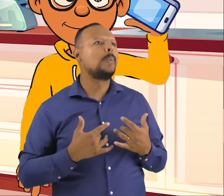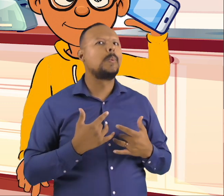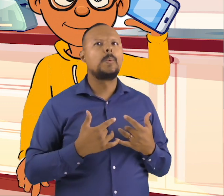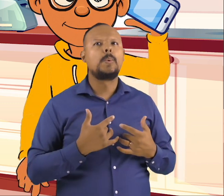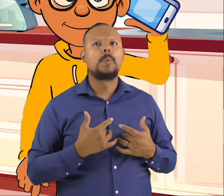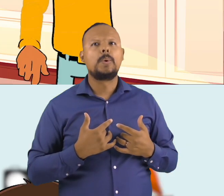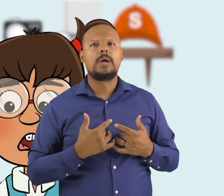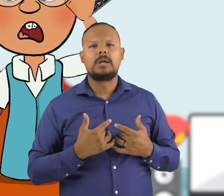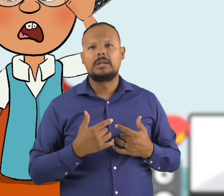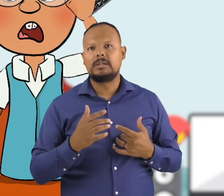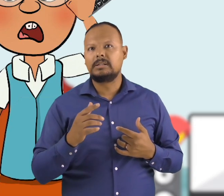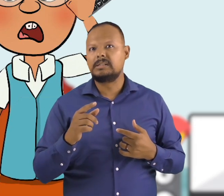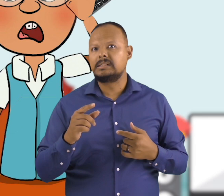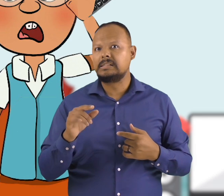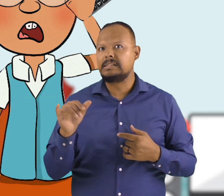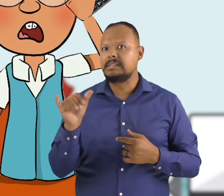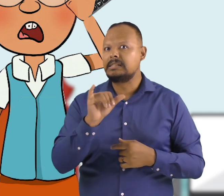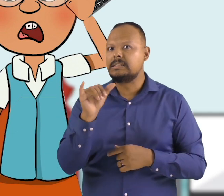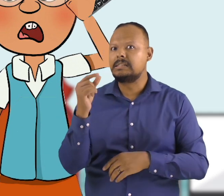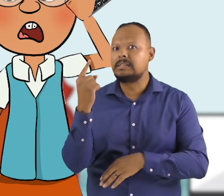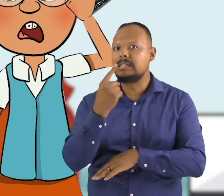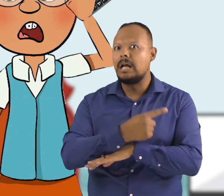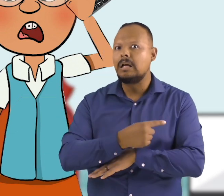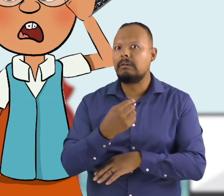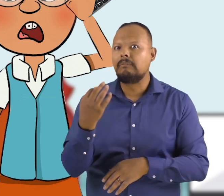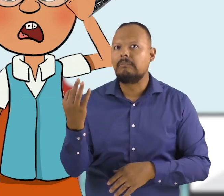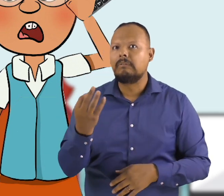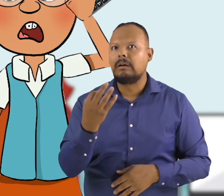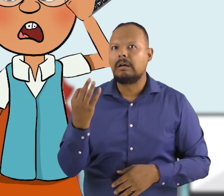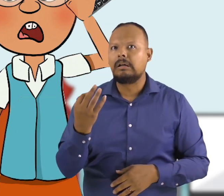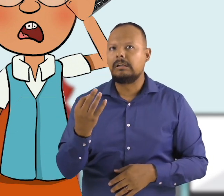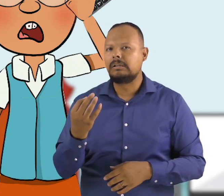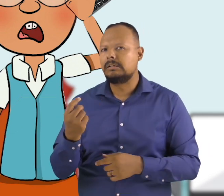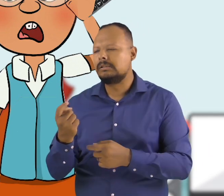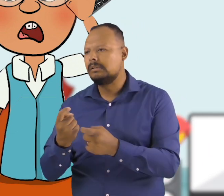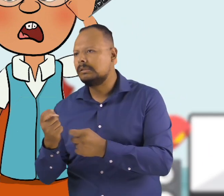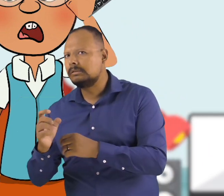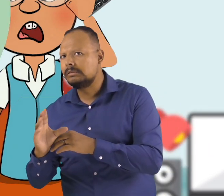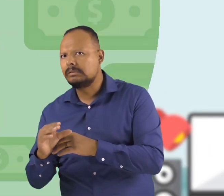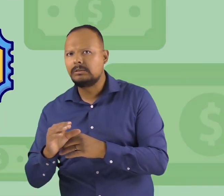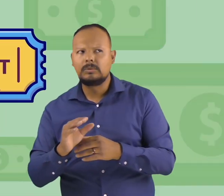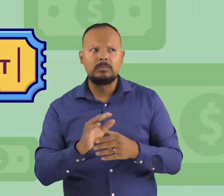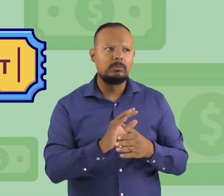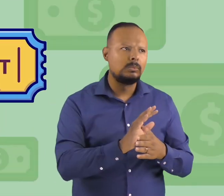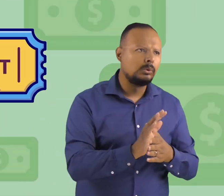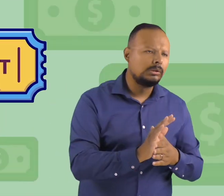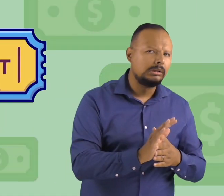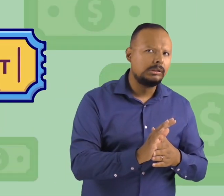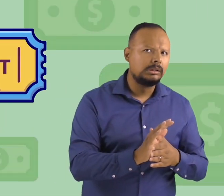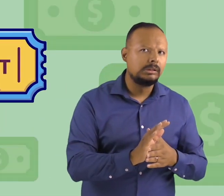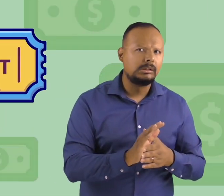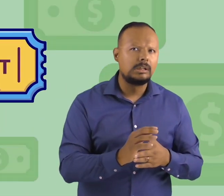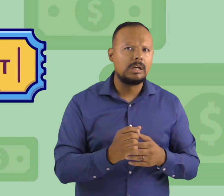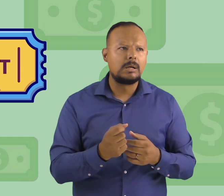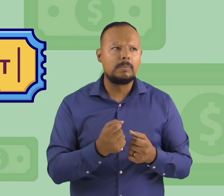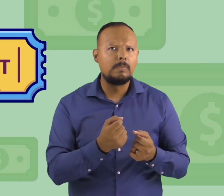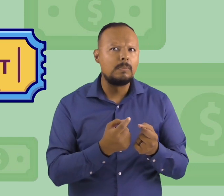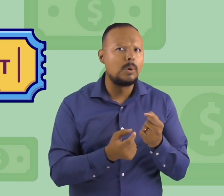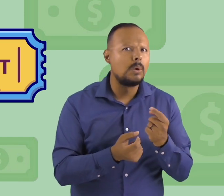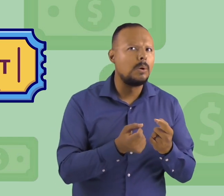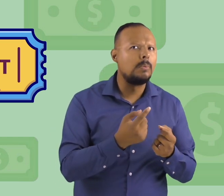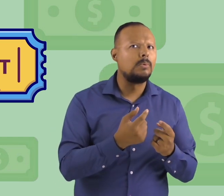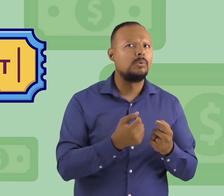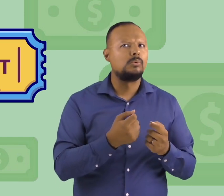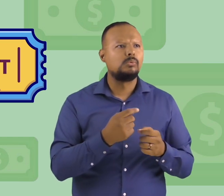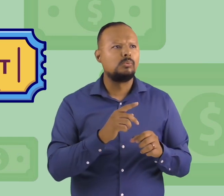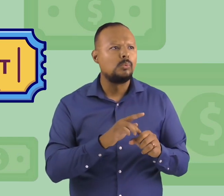With some friends, on the same Friday, the rollerblades will be on sale. The movie, popcorn, and